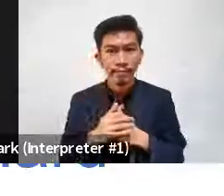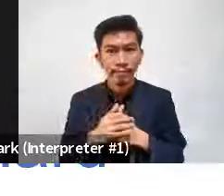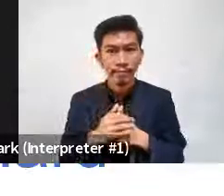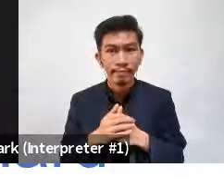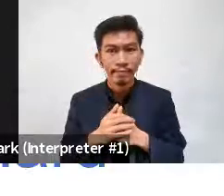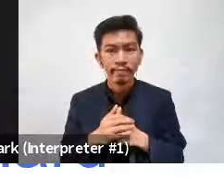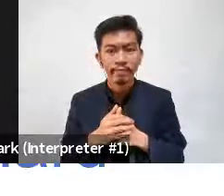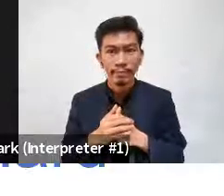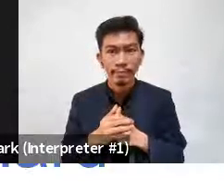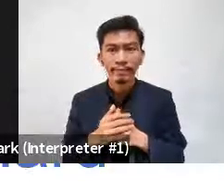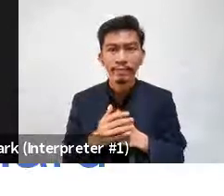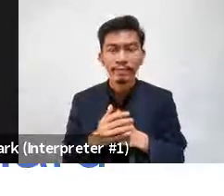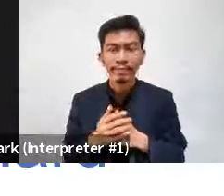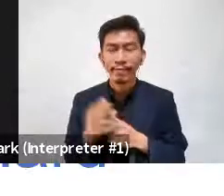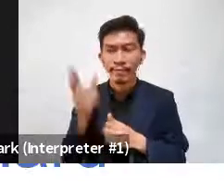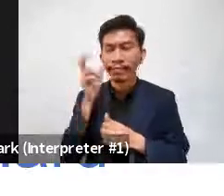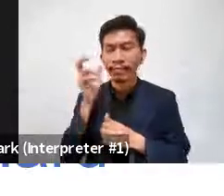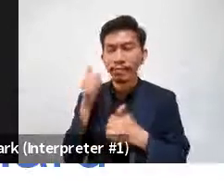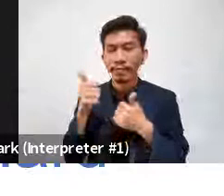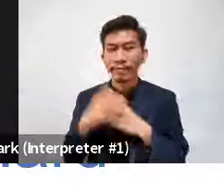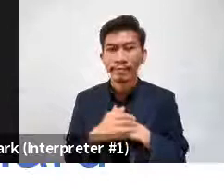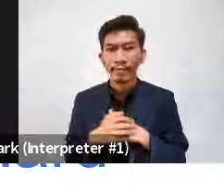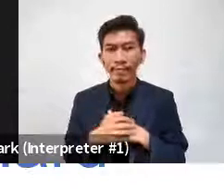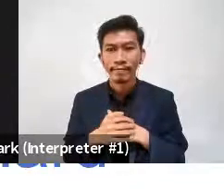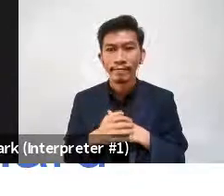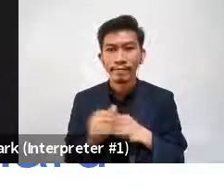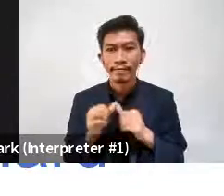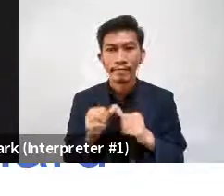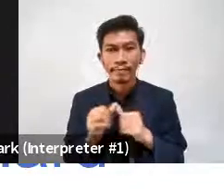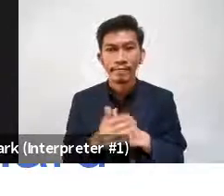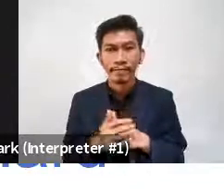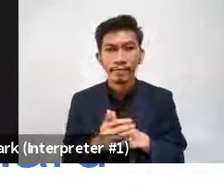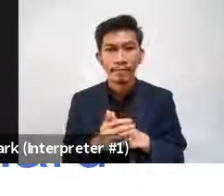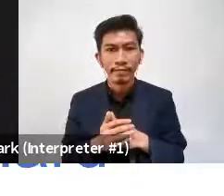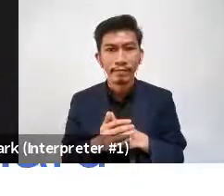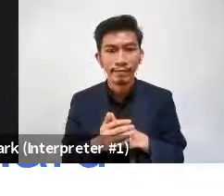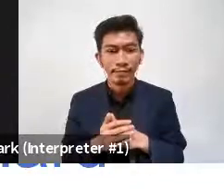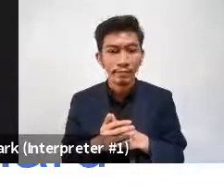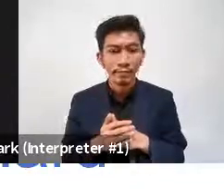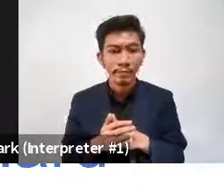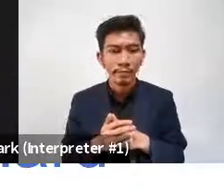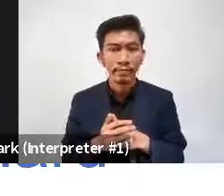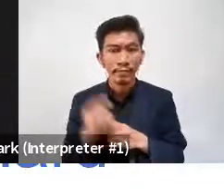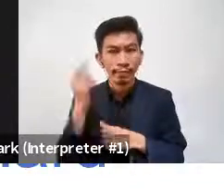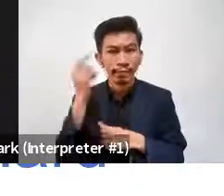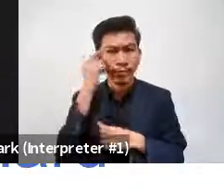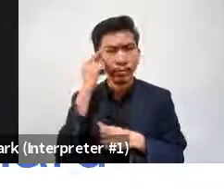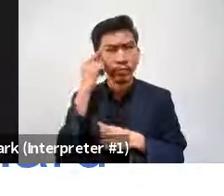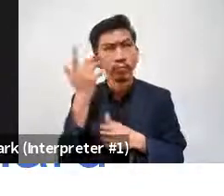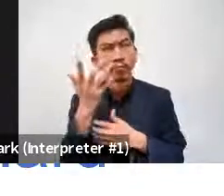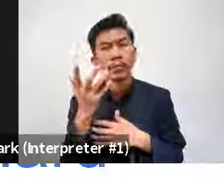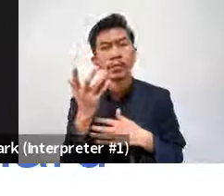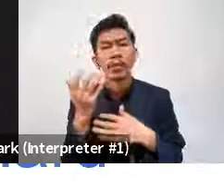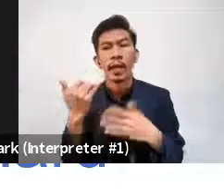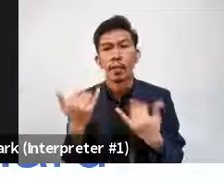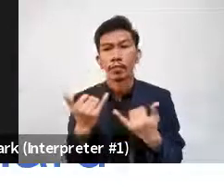Hi, Dr. Uda, we can hear you. So Please continue. So, but I think given all these